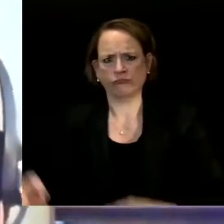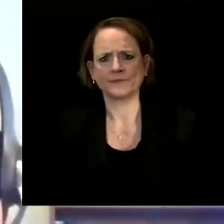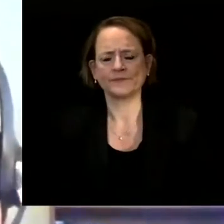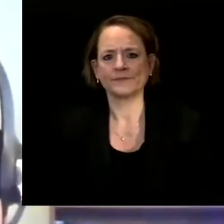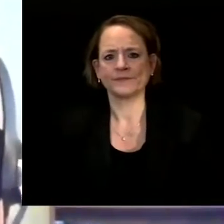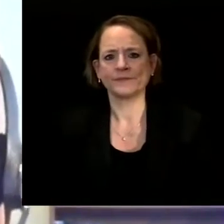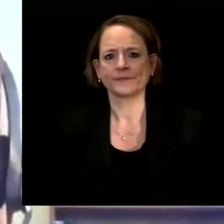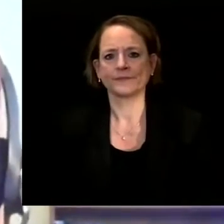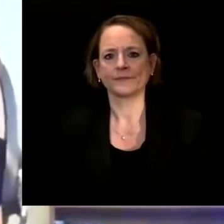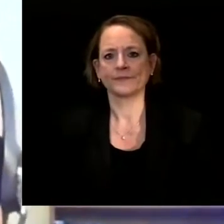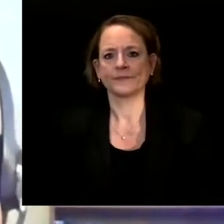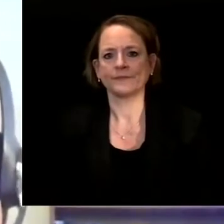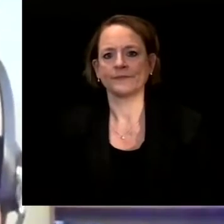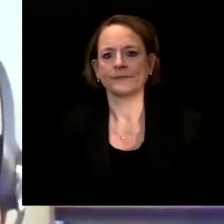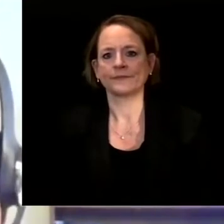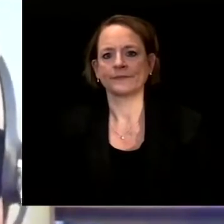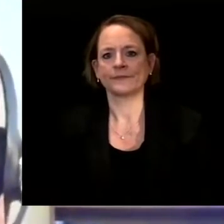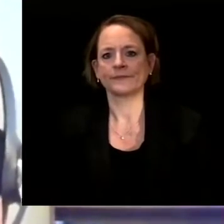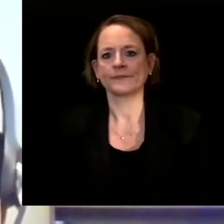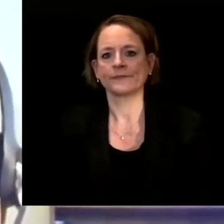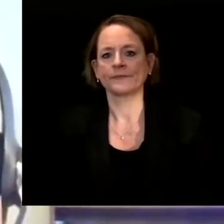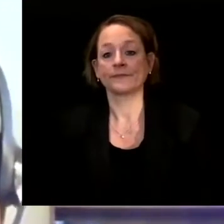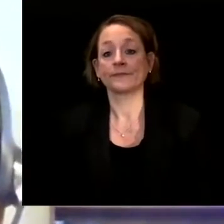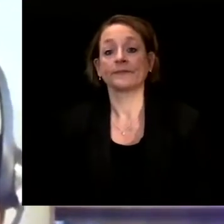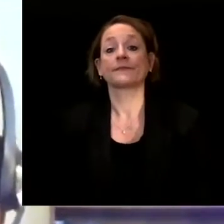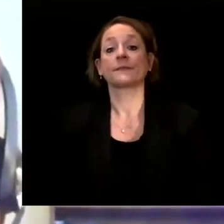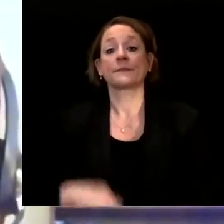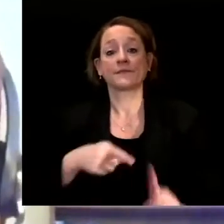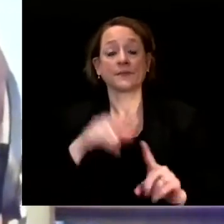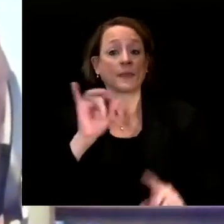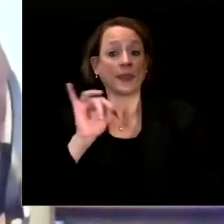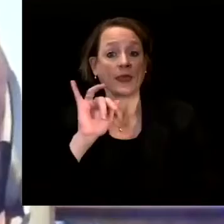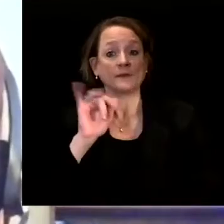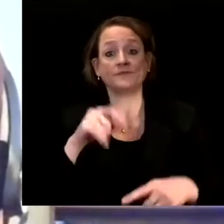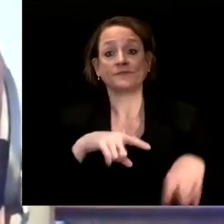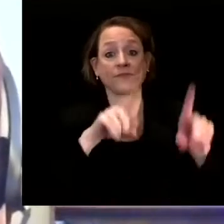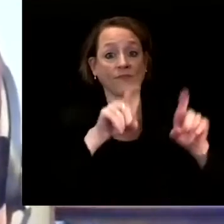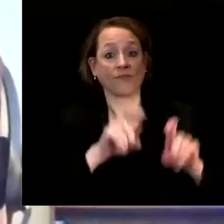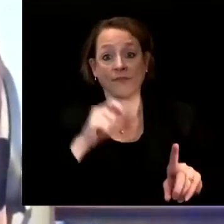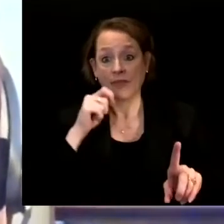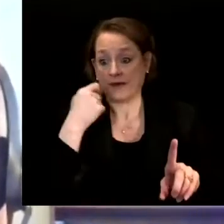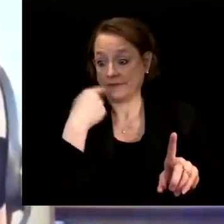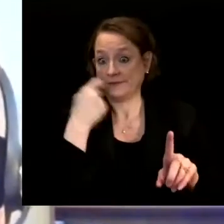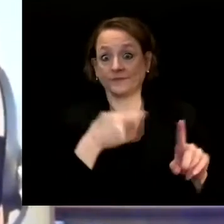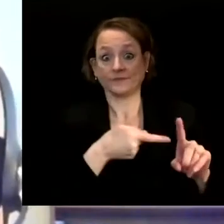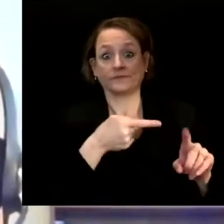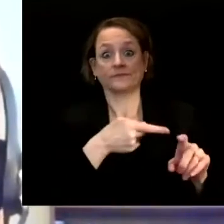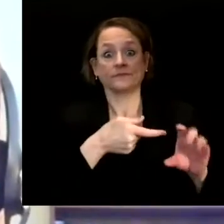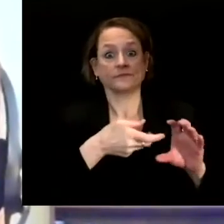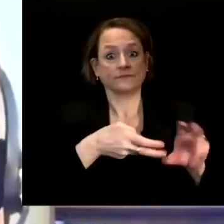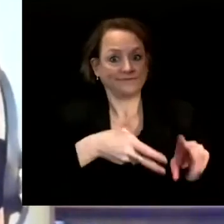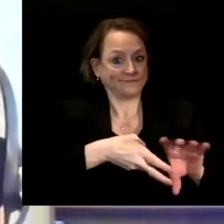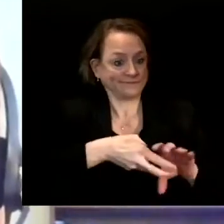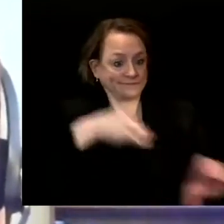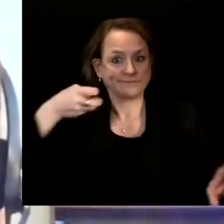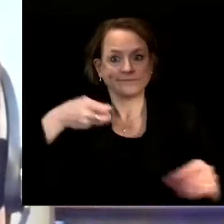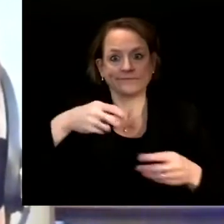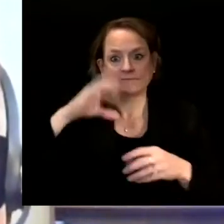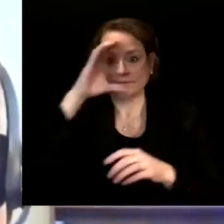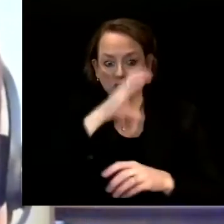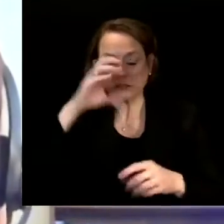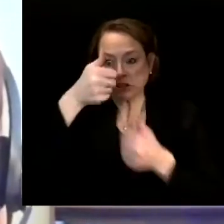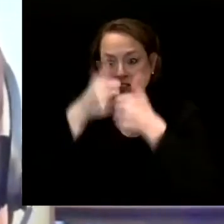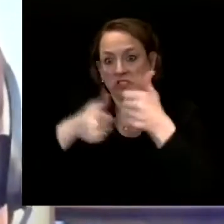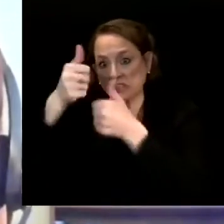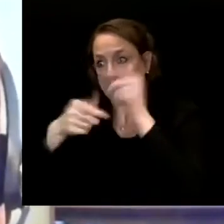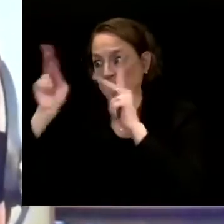So there could be far more than 19. And the issue with these variants is that they are much